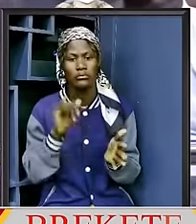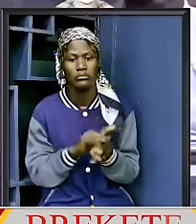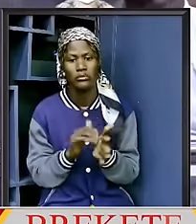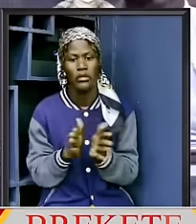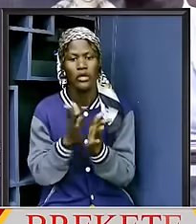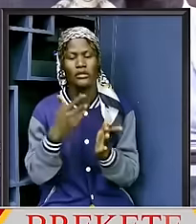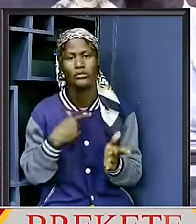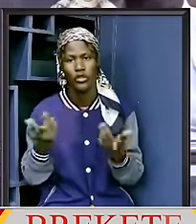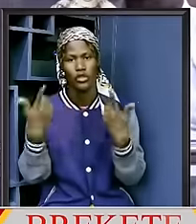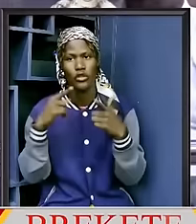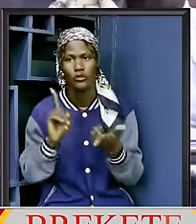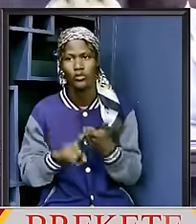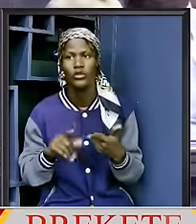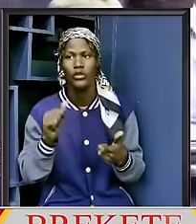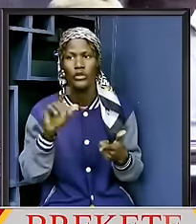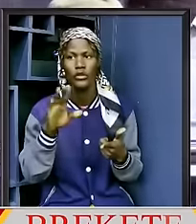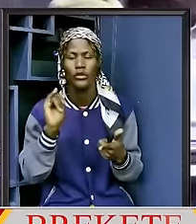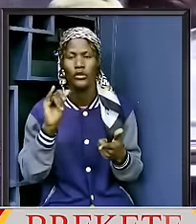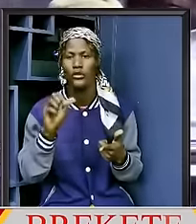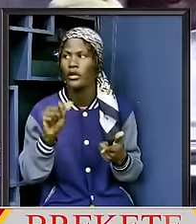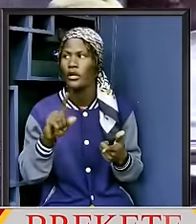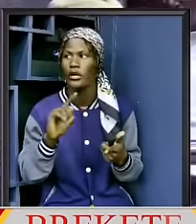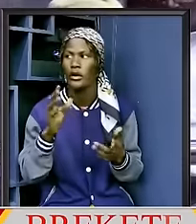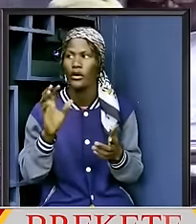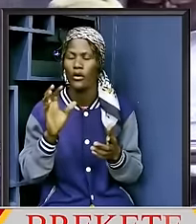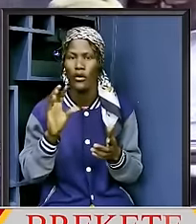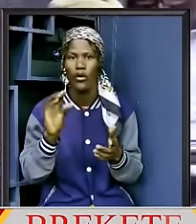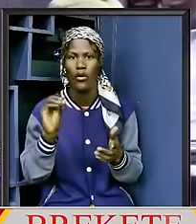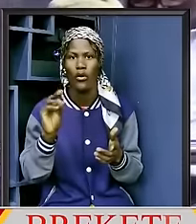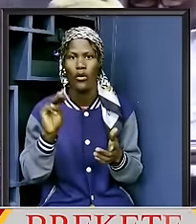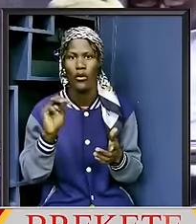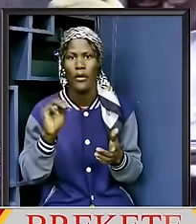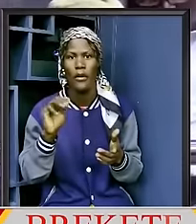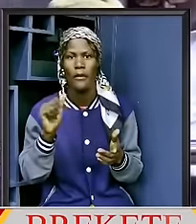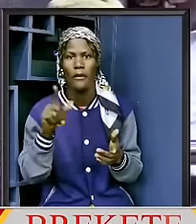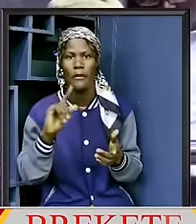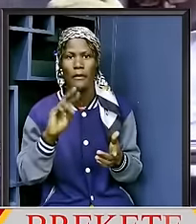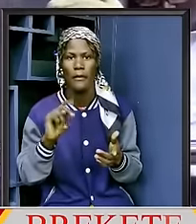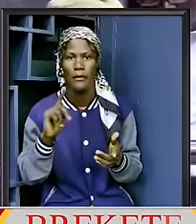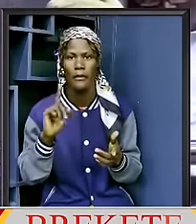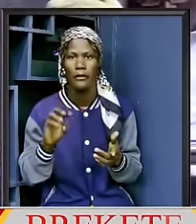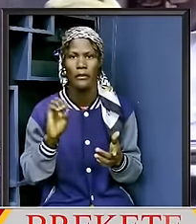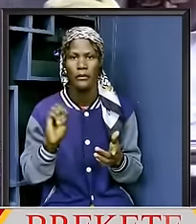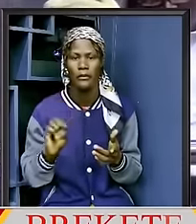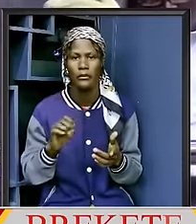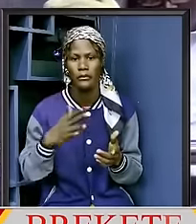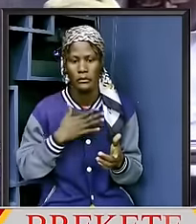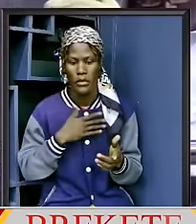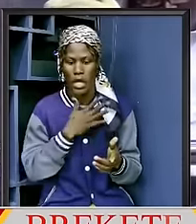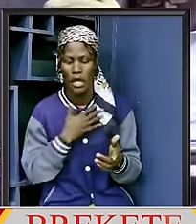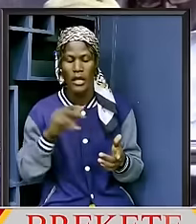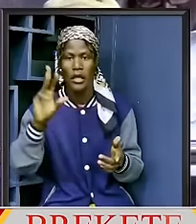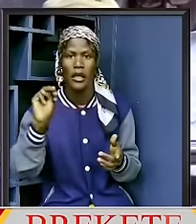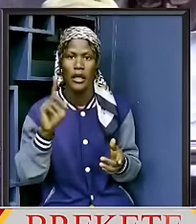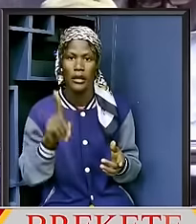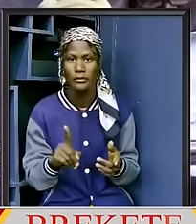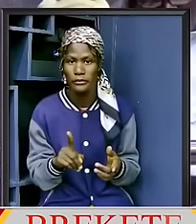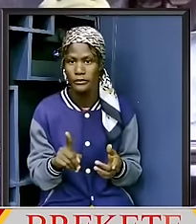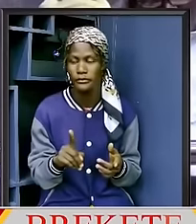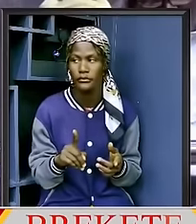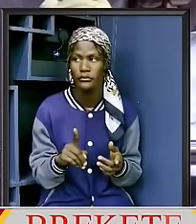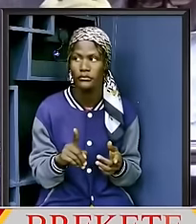the area commander. So when we got there, me and the manager, I